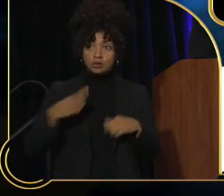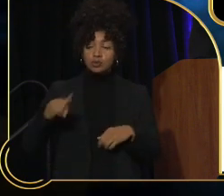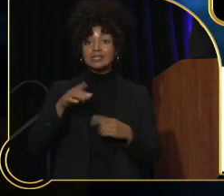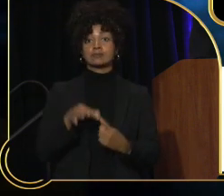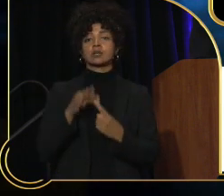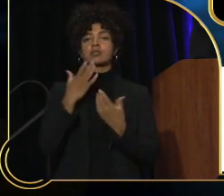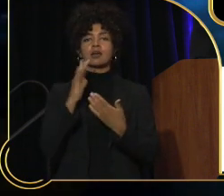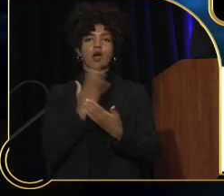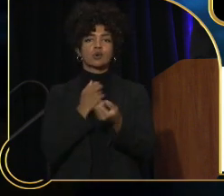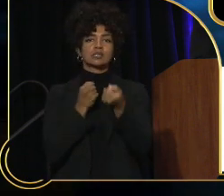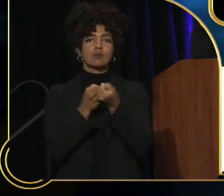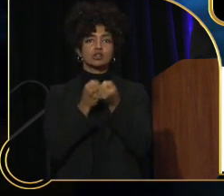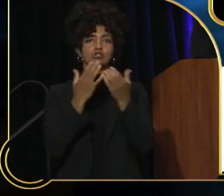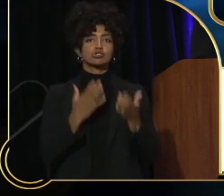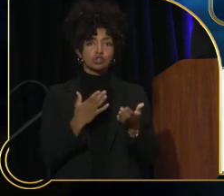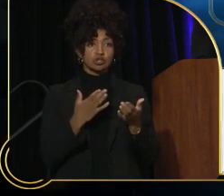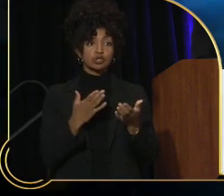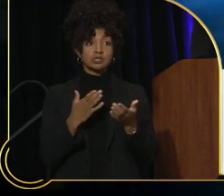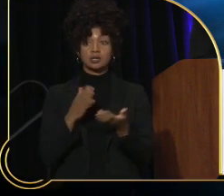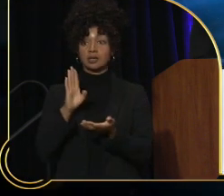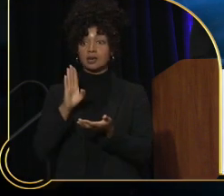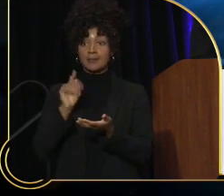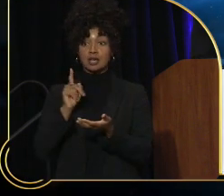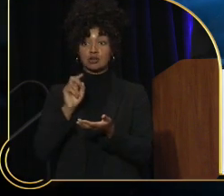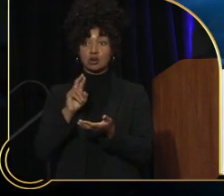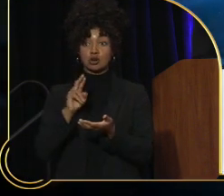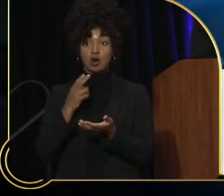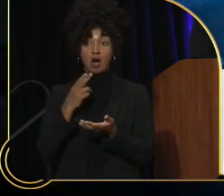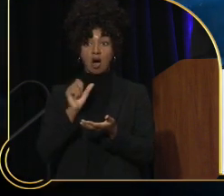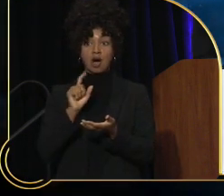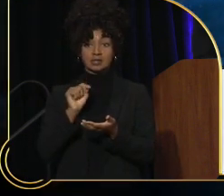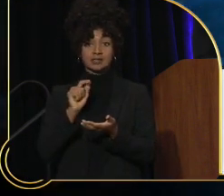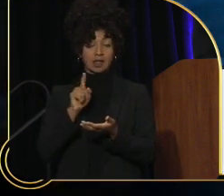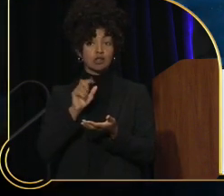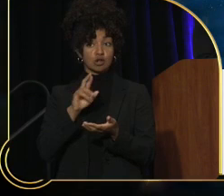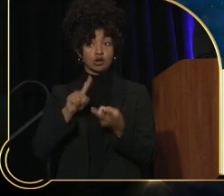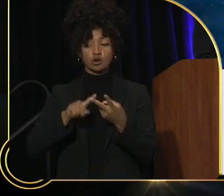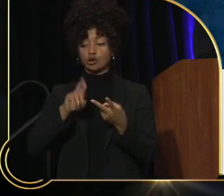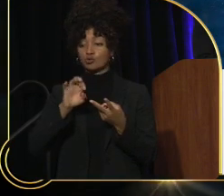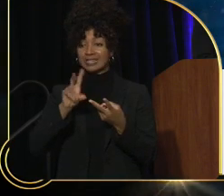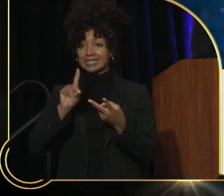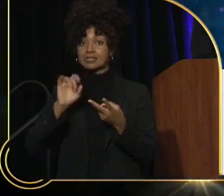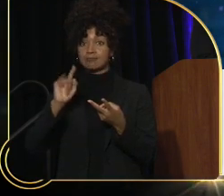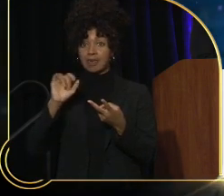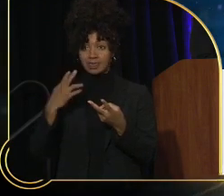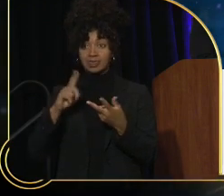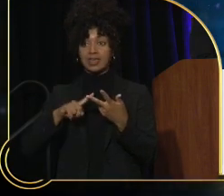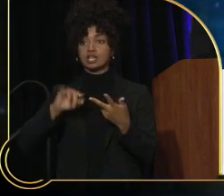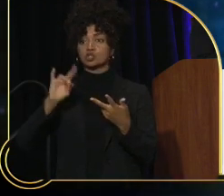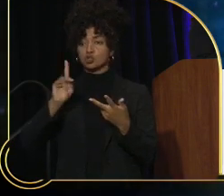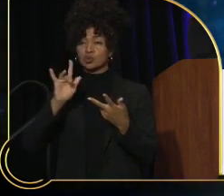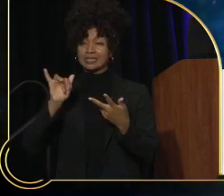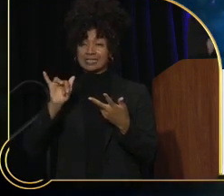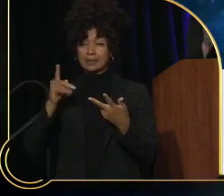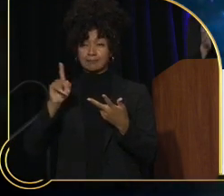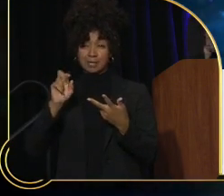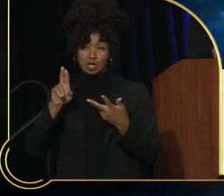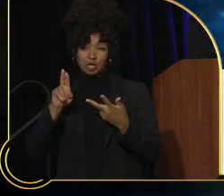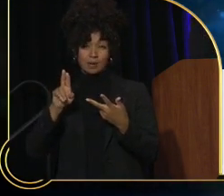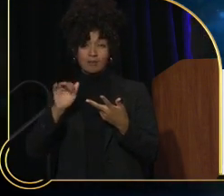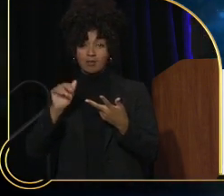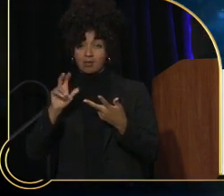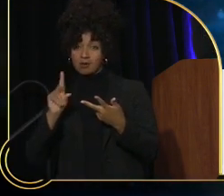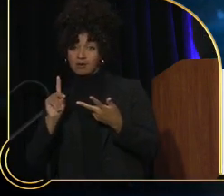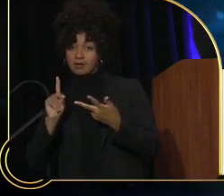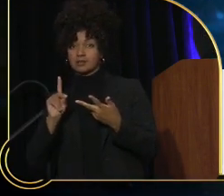lead sponsors, Baker Hostetler, Reed Smith, and Judy and Peter Blum Kovler Foundation for making this